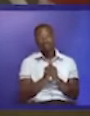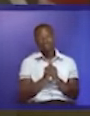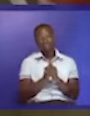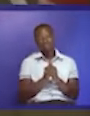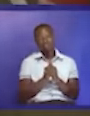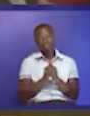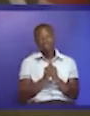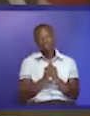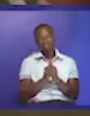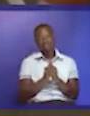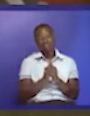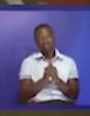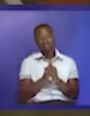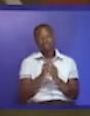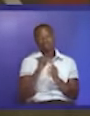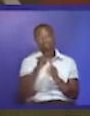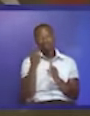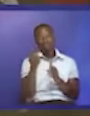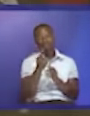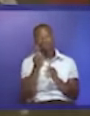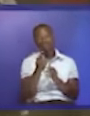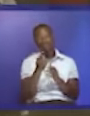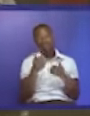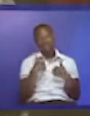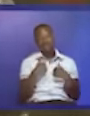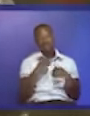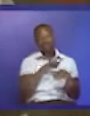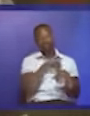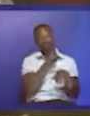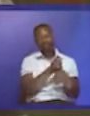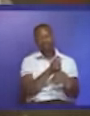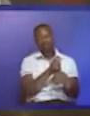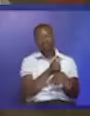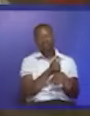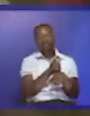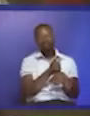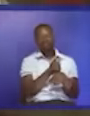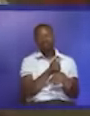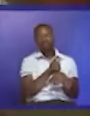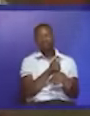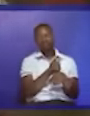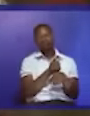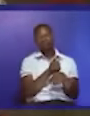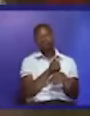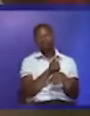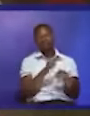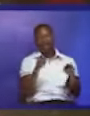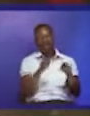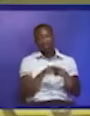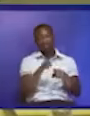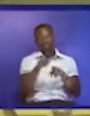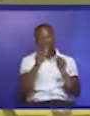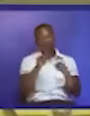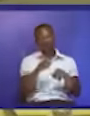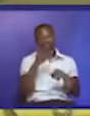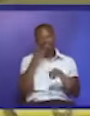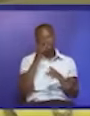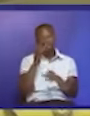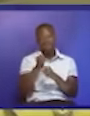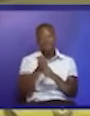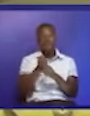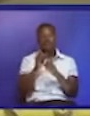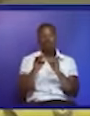You only walk in authority to the degree to which you have access to light. Now please look